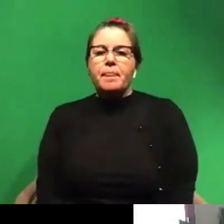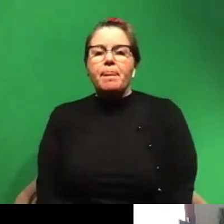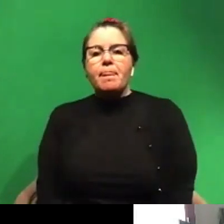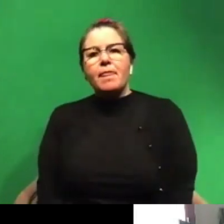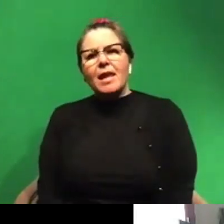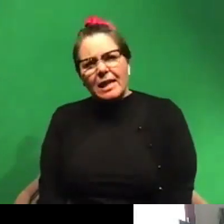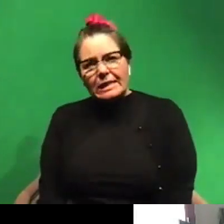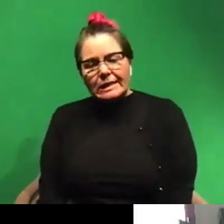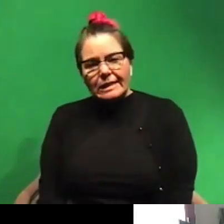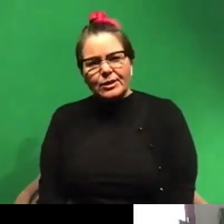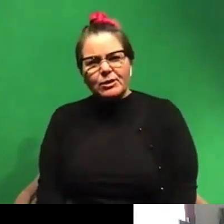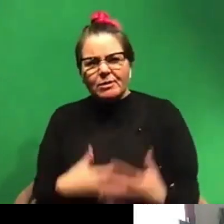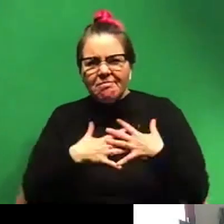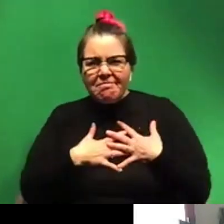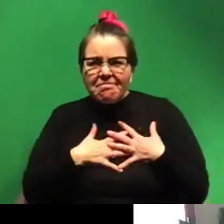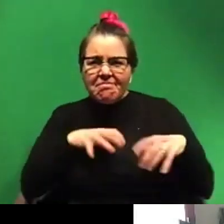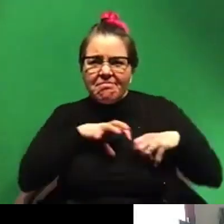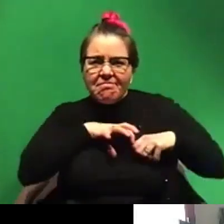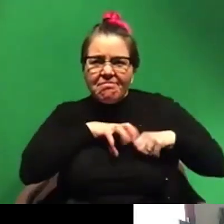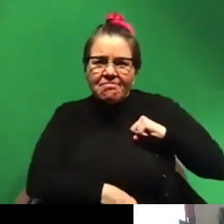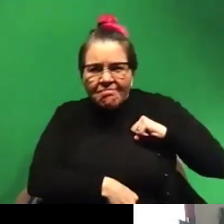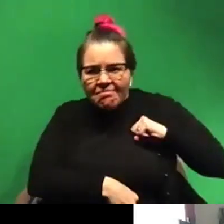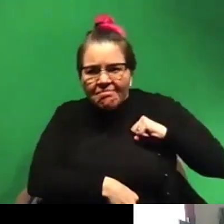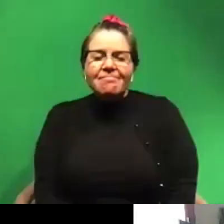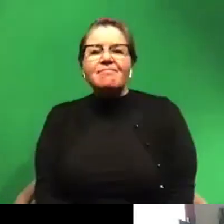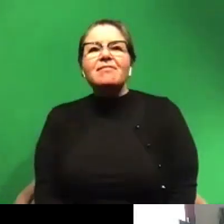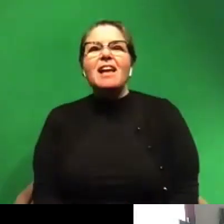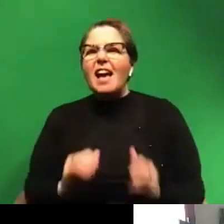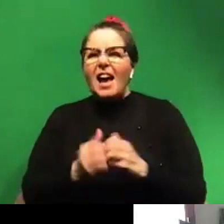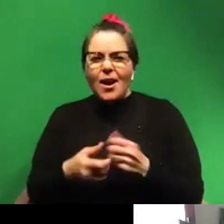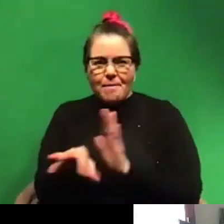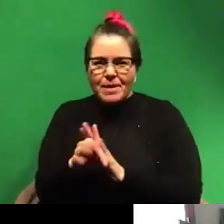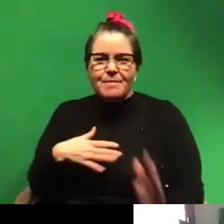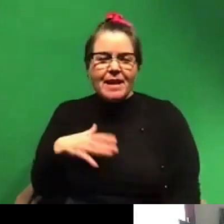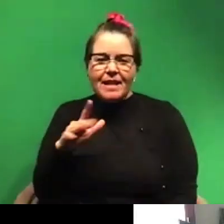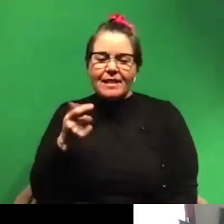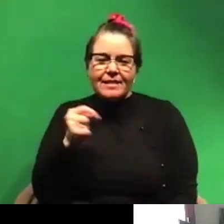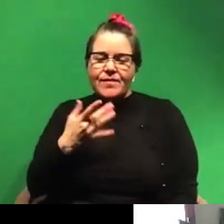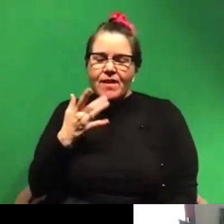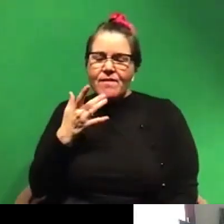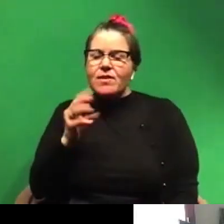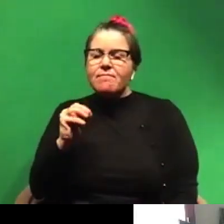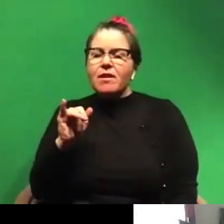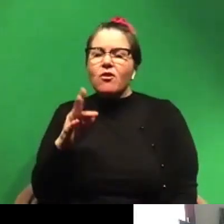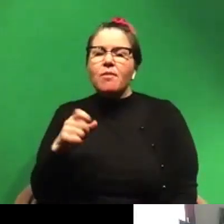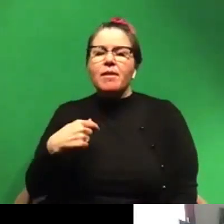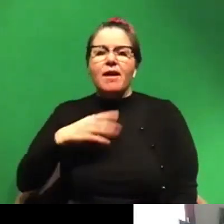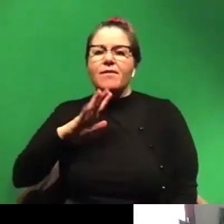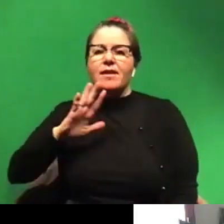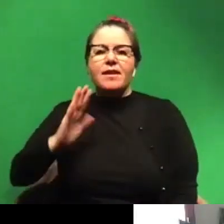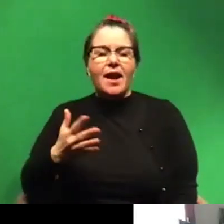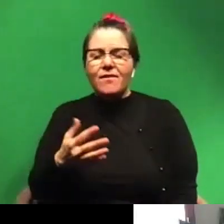Oh, you're breaking my heart. How do I pick my least favorite microbe? Well, you know, I've never been good at